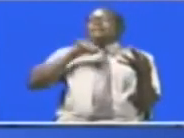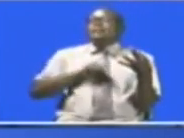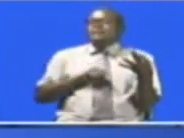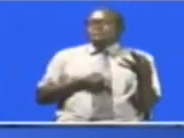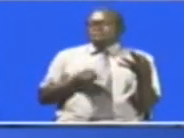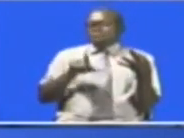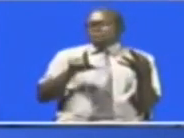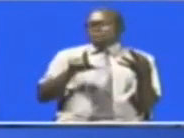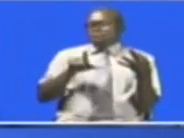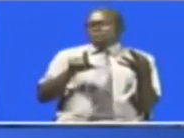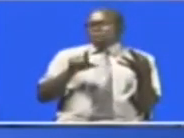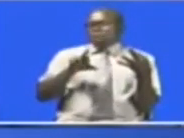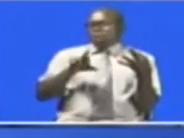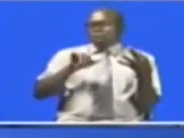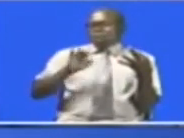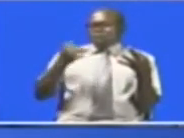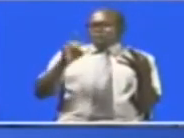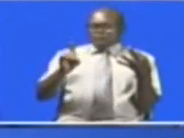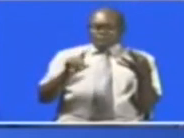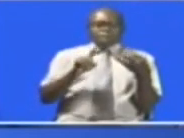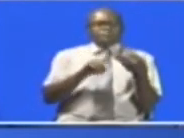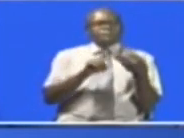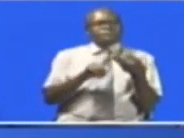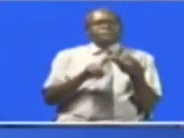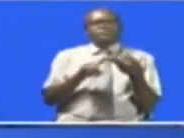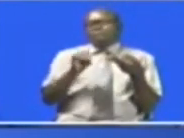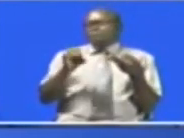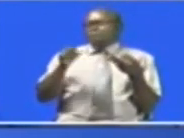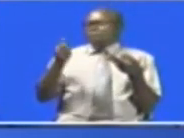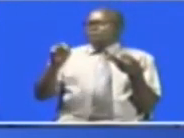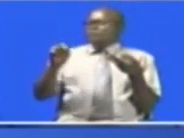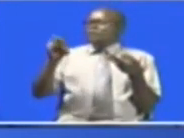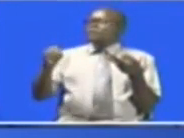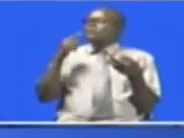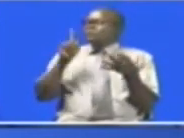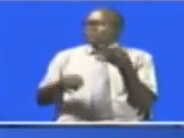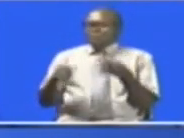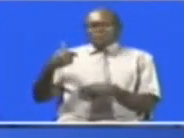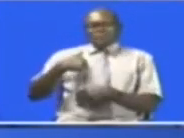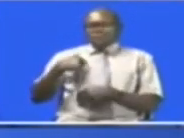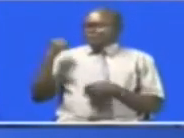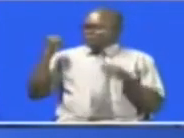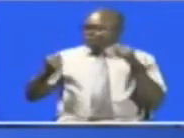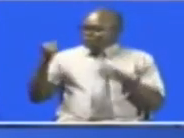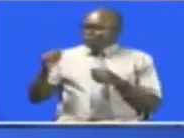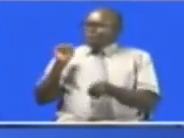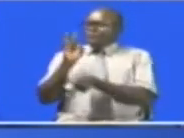We talked and Osano said, you know, for me to run